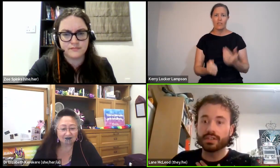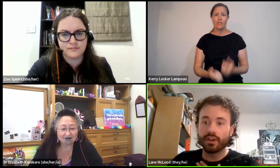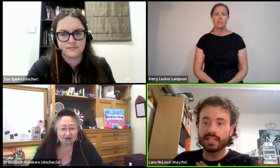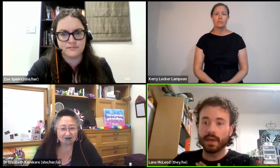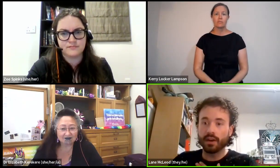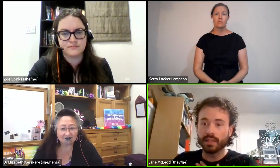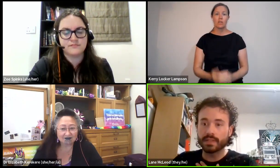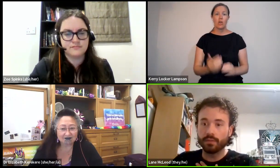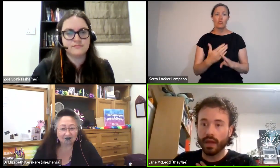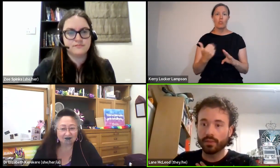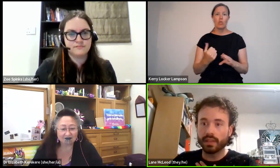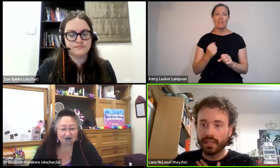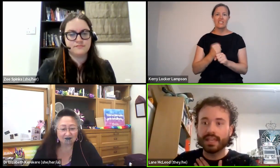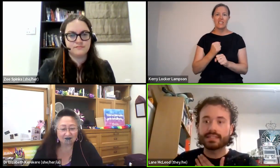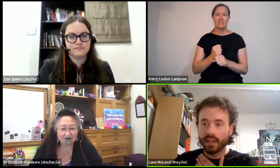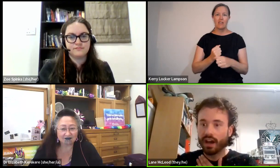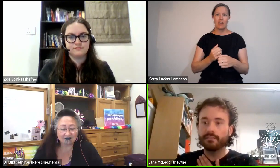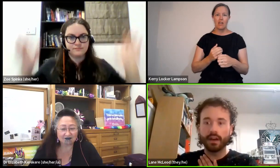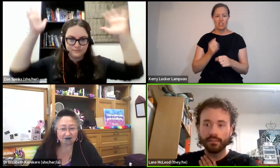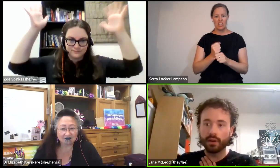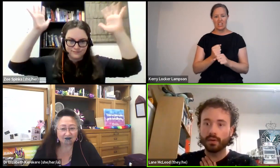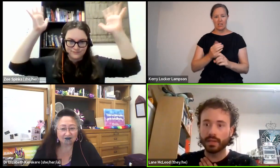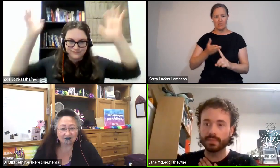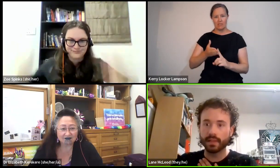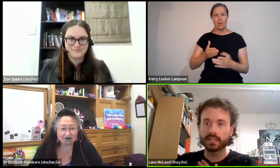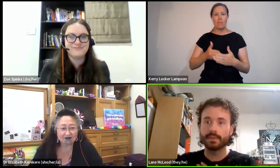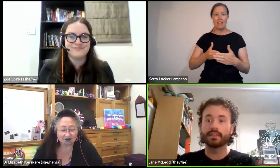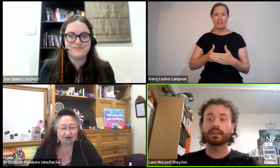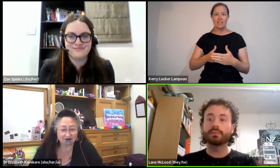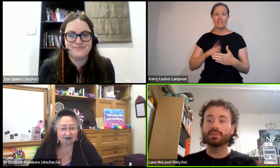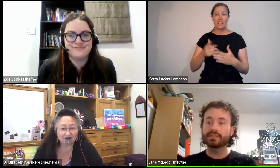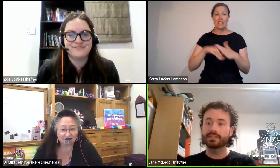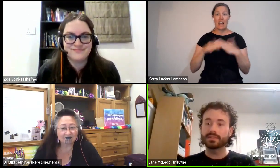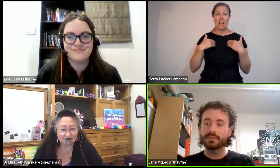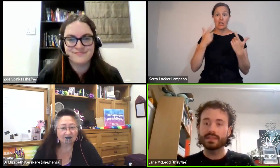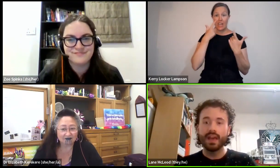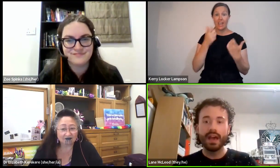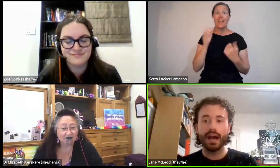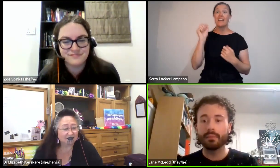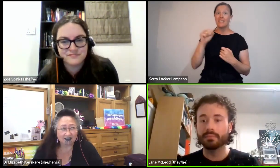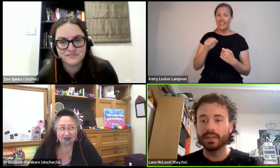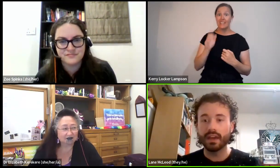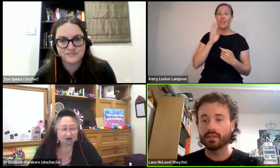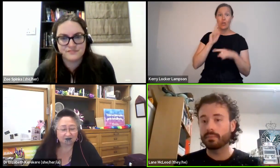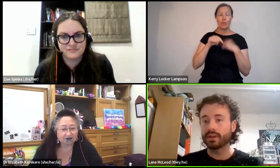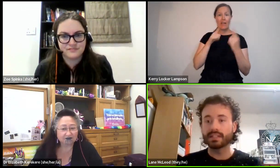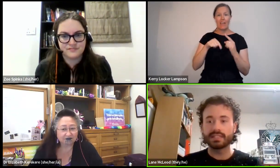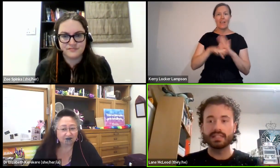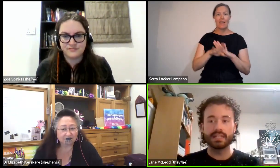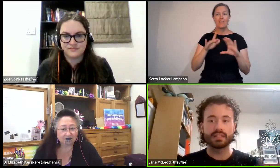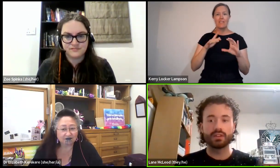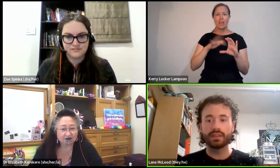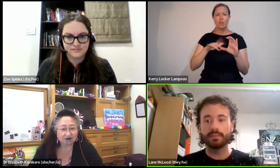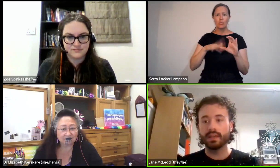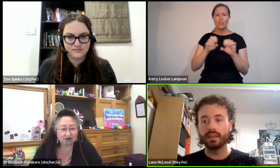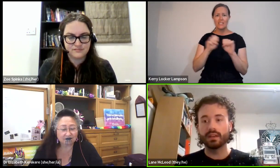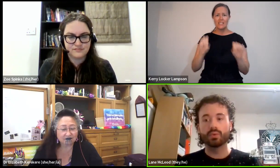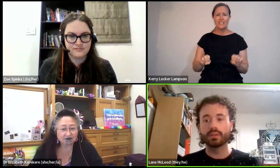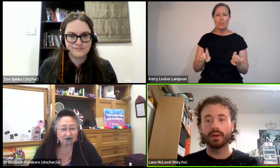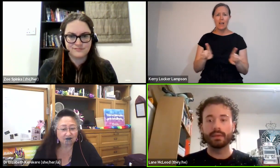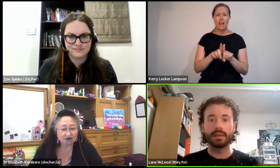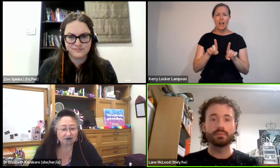Removing genderized barriers for healthcare. Yes, I've heard much about this, about the computer systems. Pregnancy tests can only